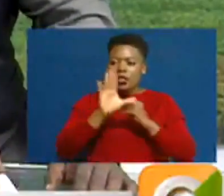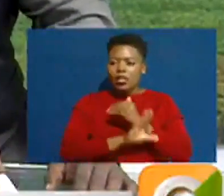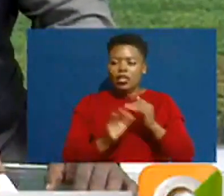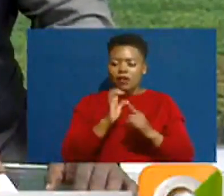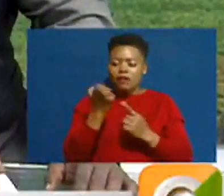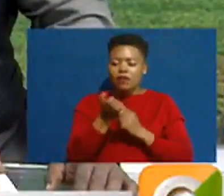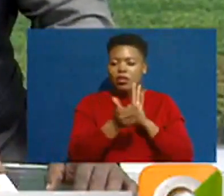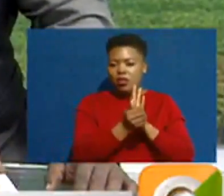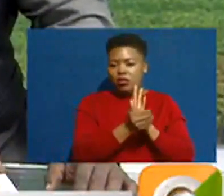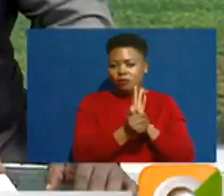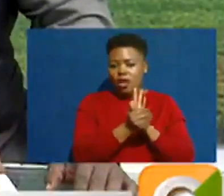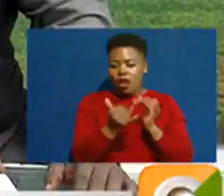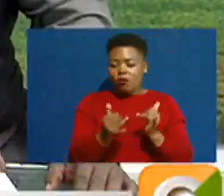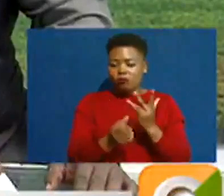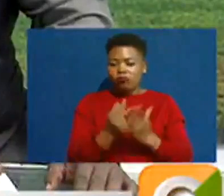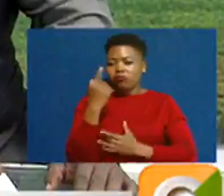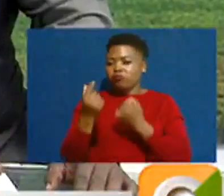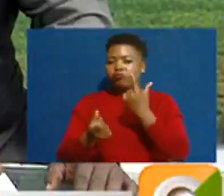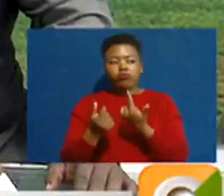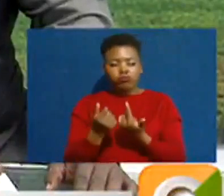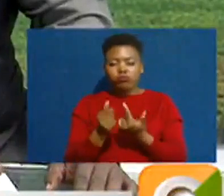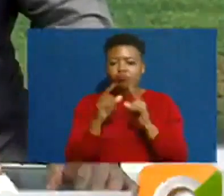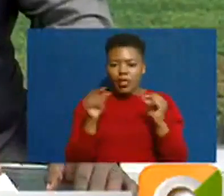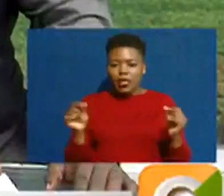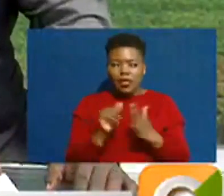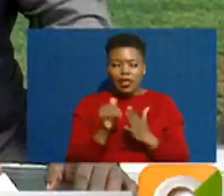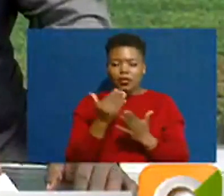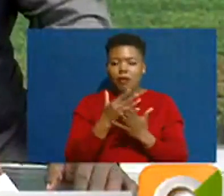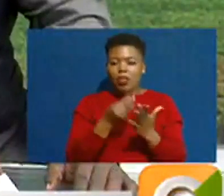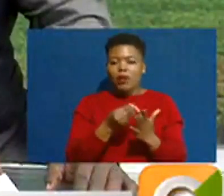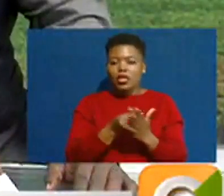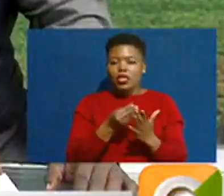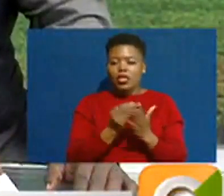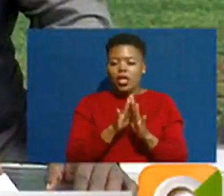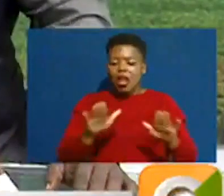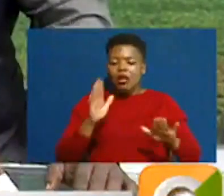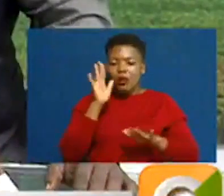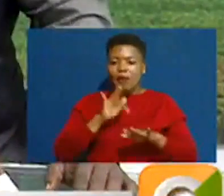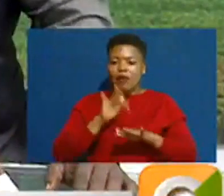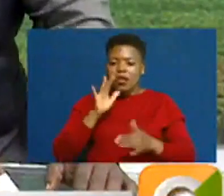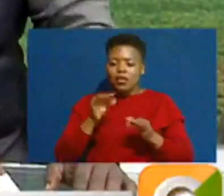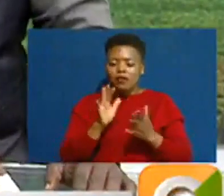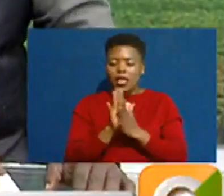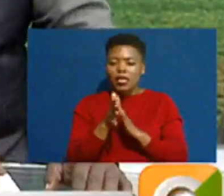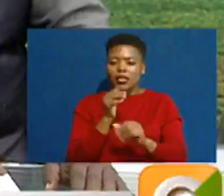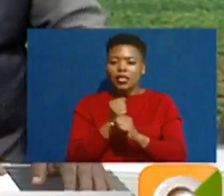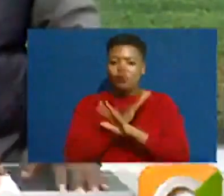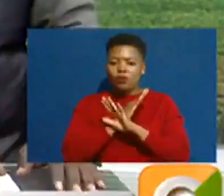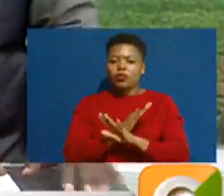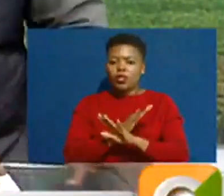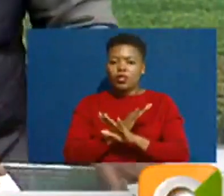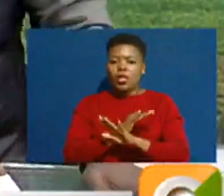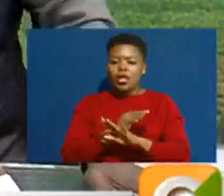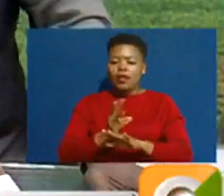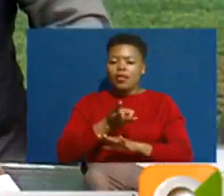Environmental experts are alarmed that some of the wetlands are facing extinction if nothing is done to protect the critical water catchment